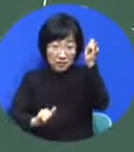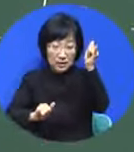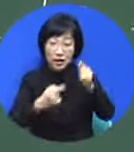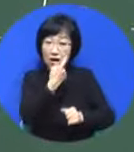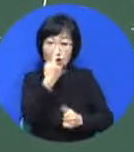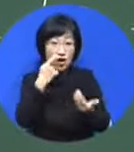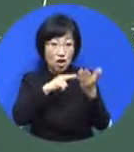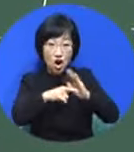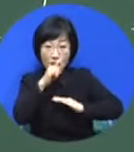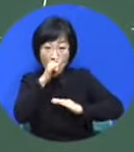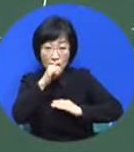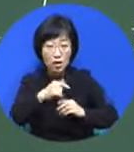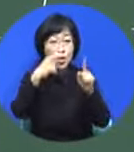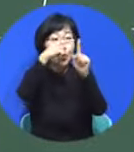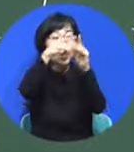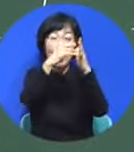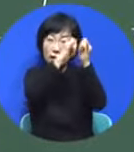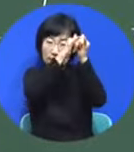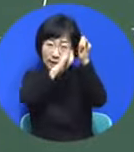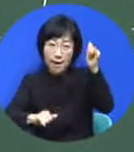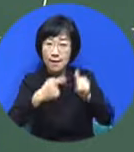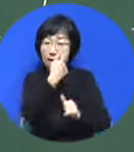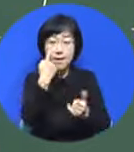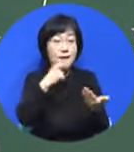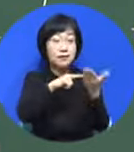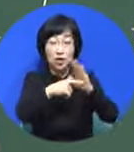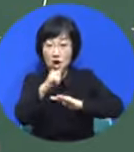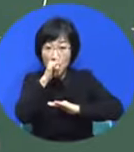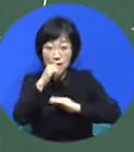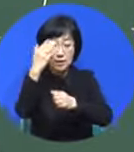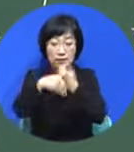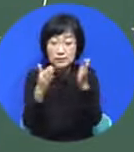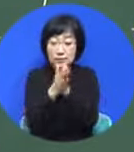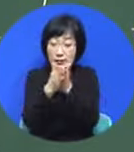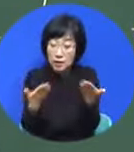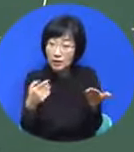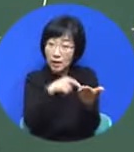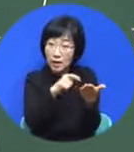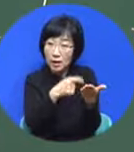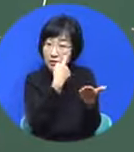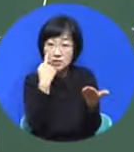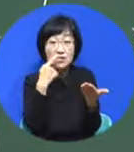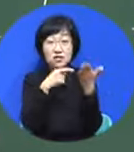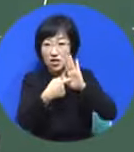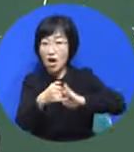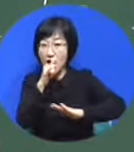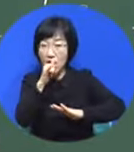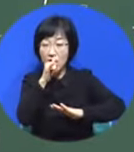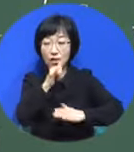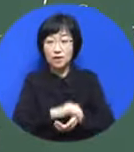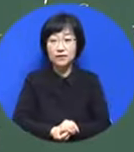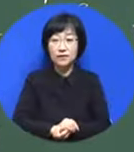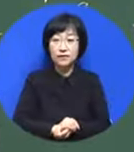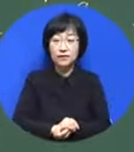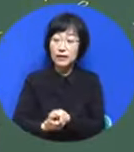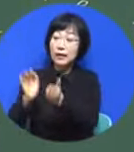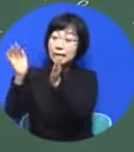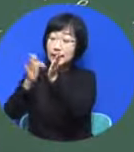We see the evidences of it in history and church history. There's also history, there's evidences in the